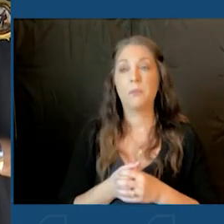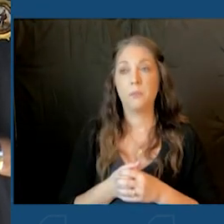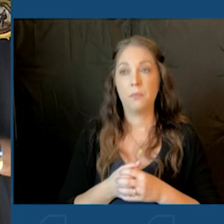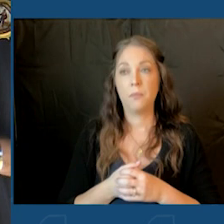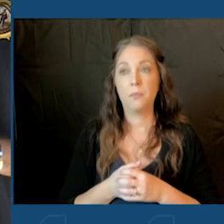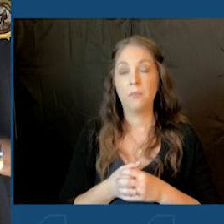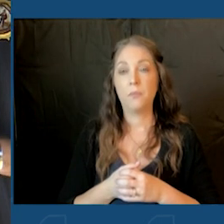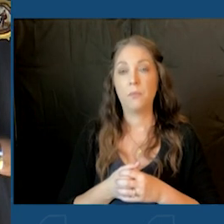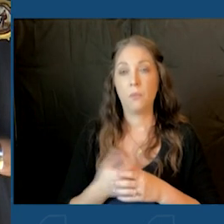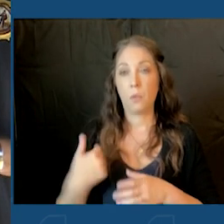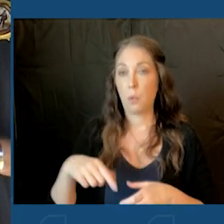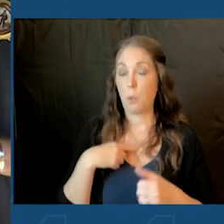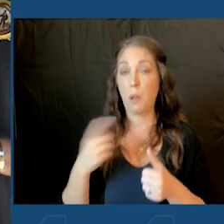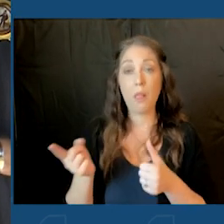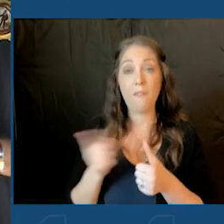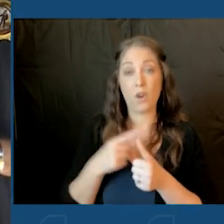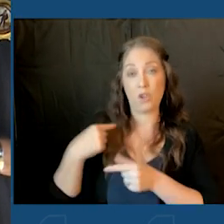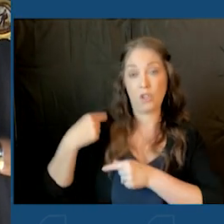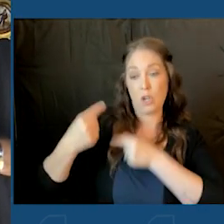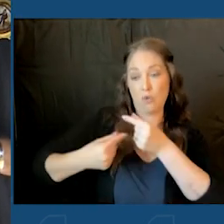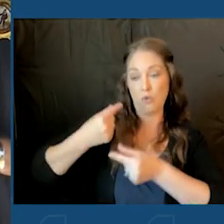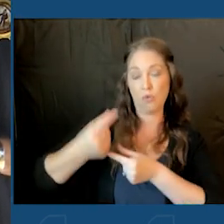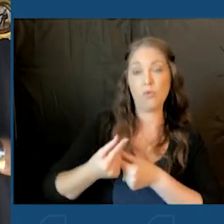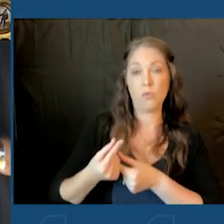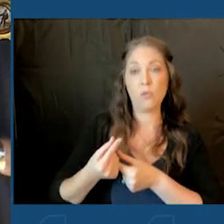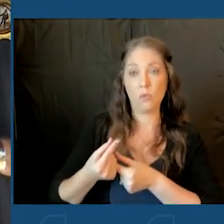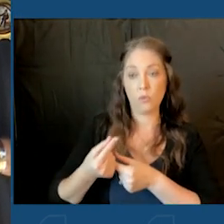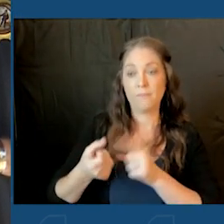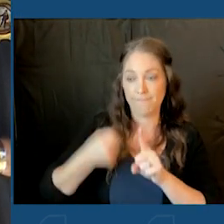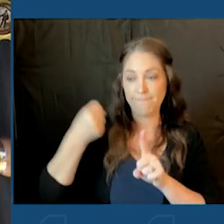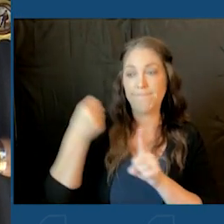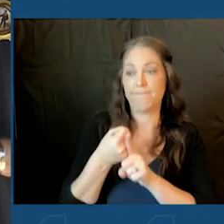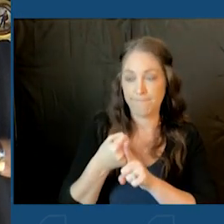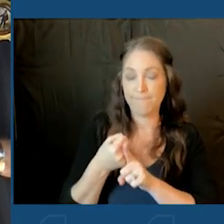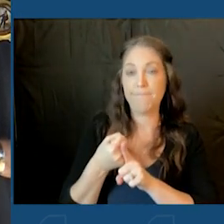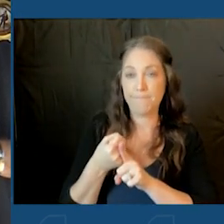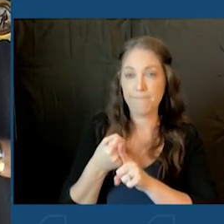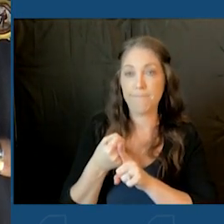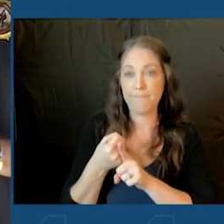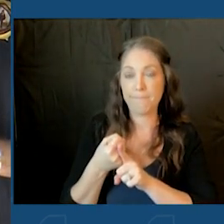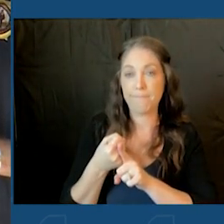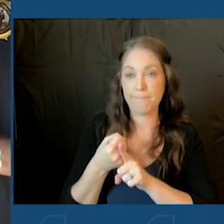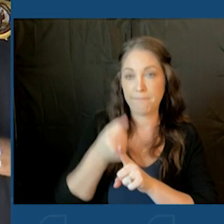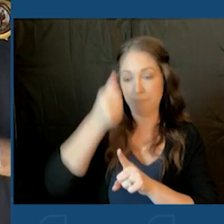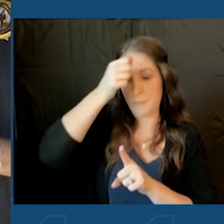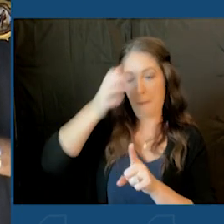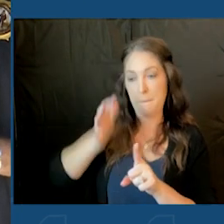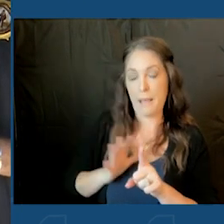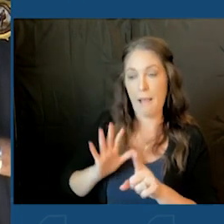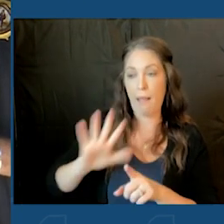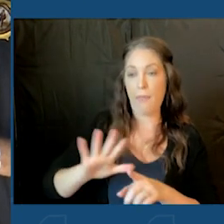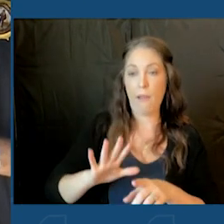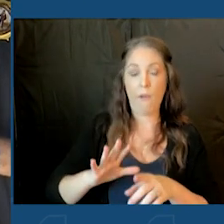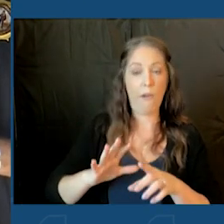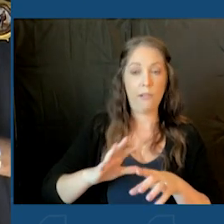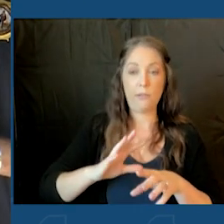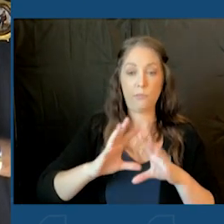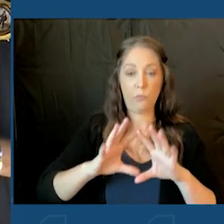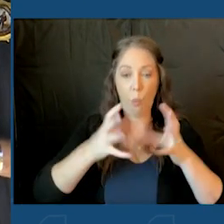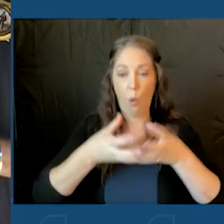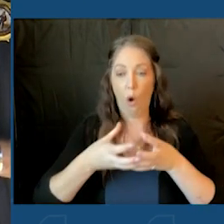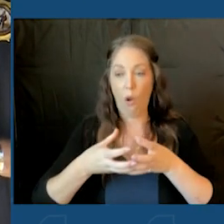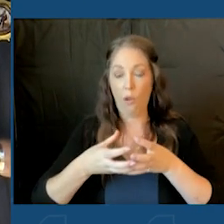we are the first generation to feel the effects of mankind's assault on Mother Nature for